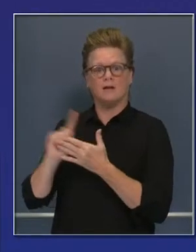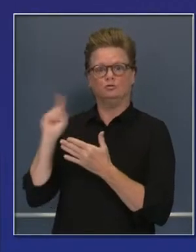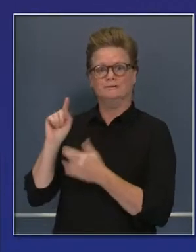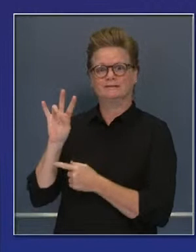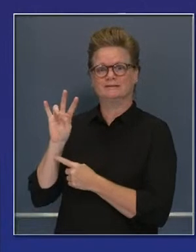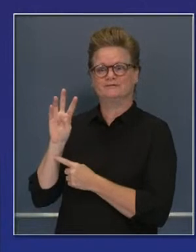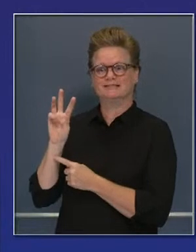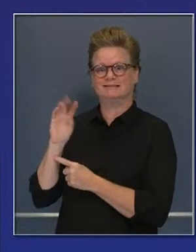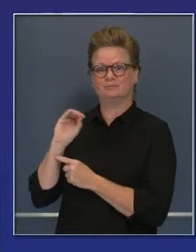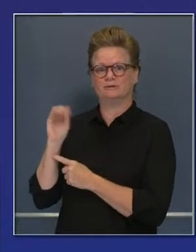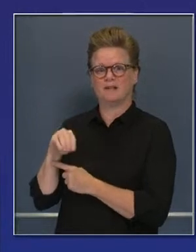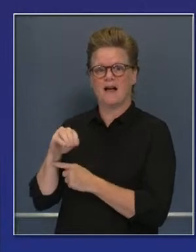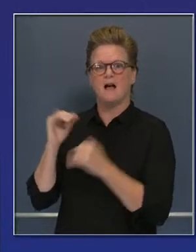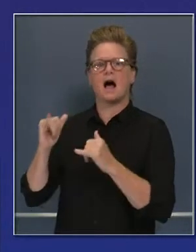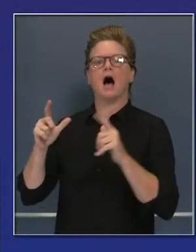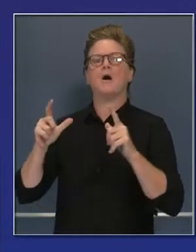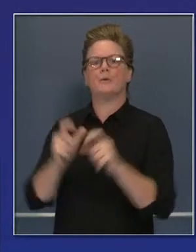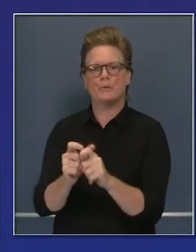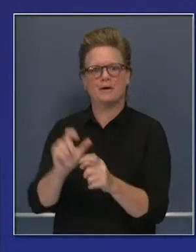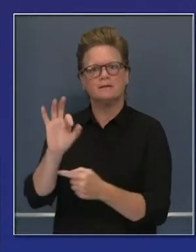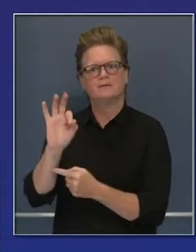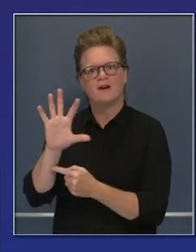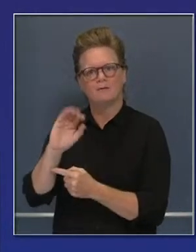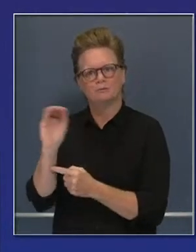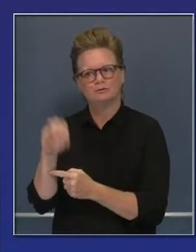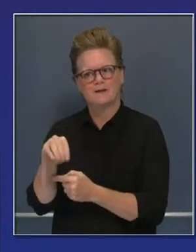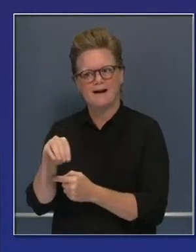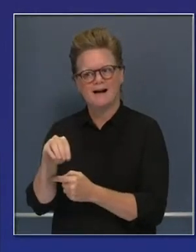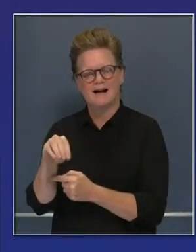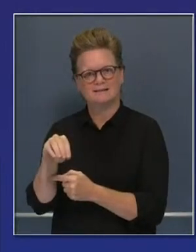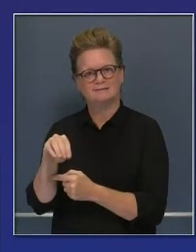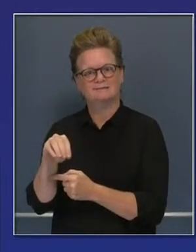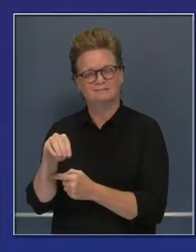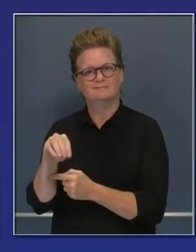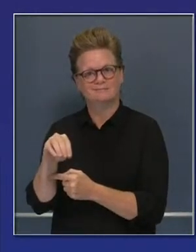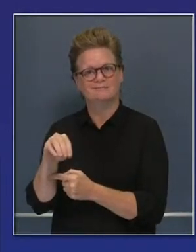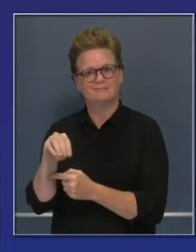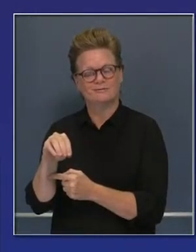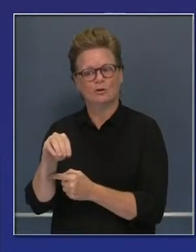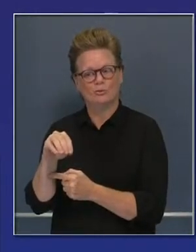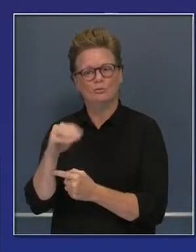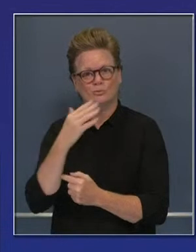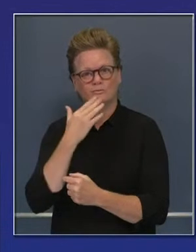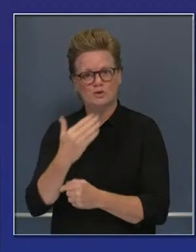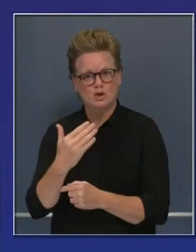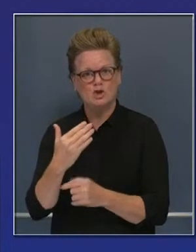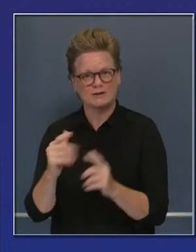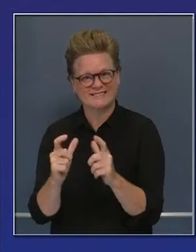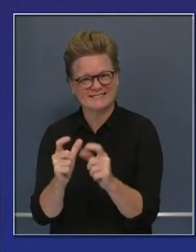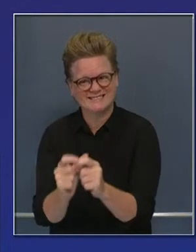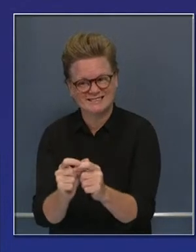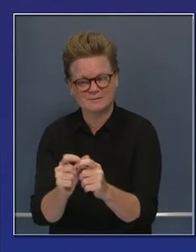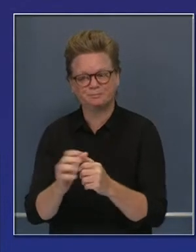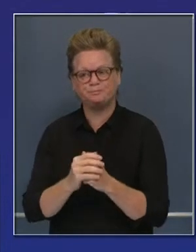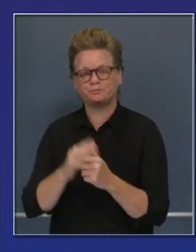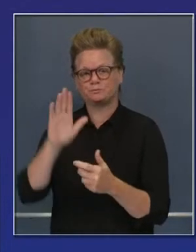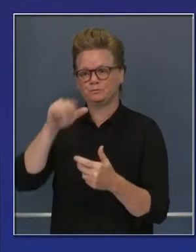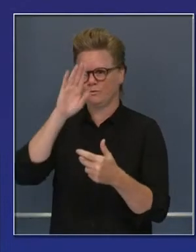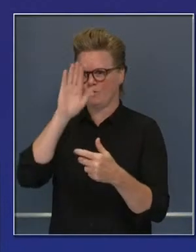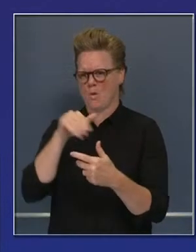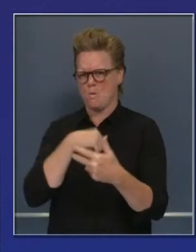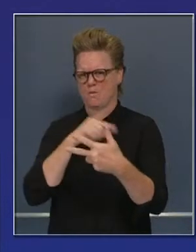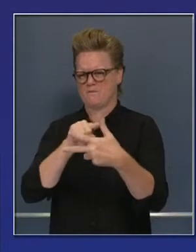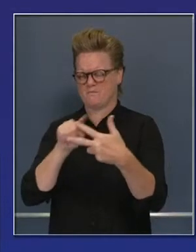were just 6 days ago at 76%. Let me just, though, mark both on the LNU complex and the SCU